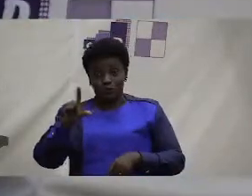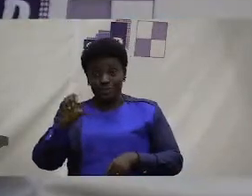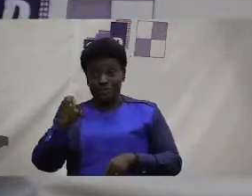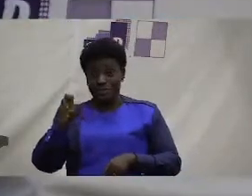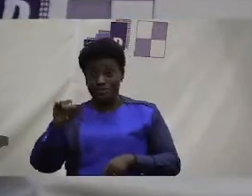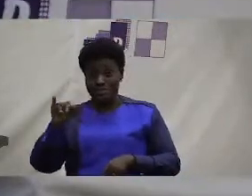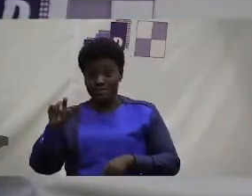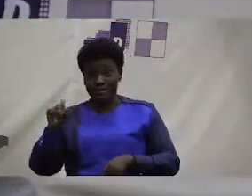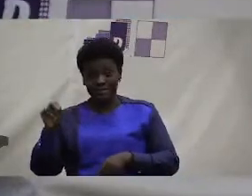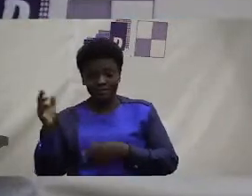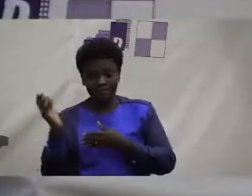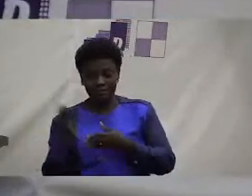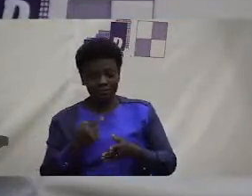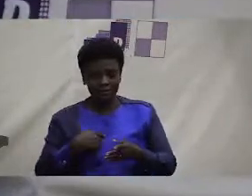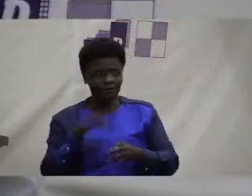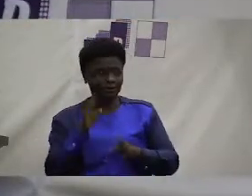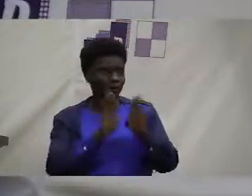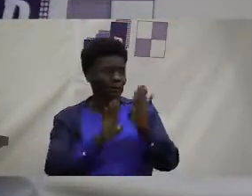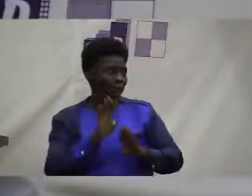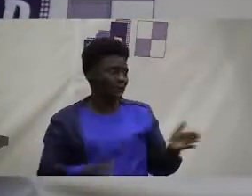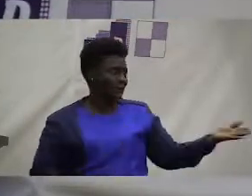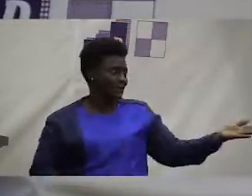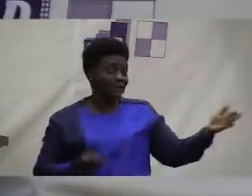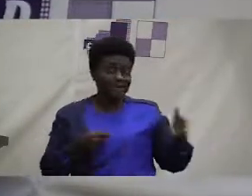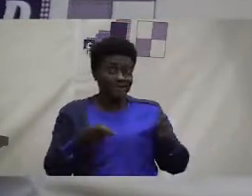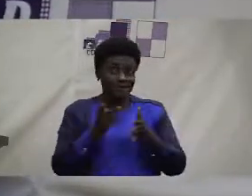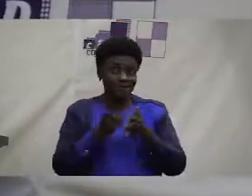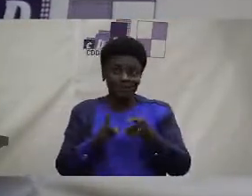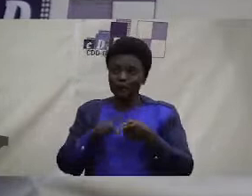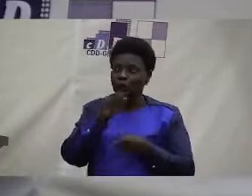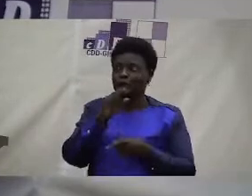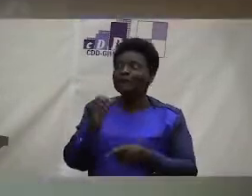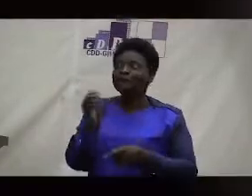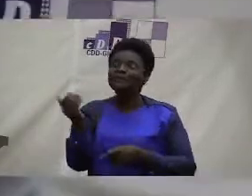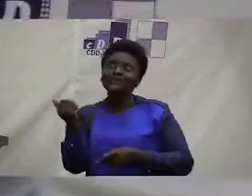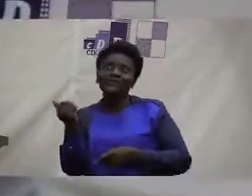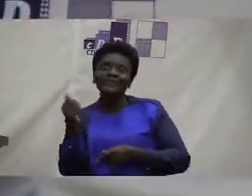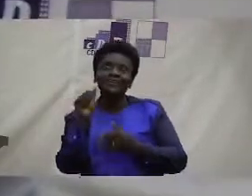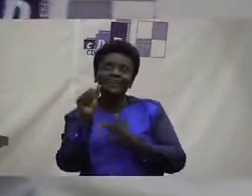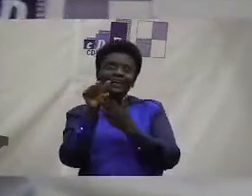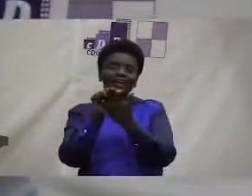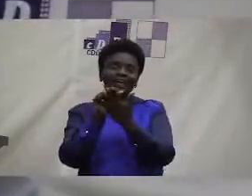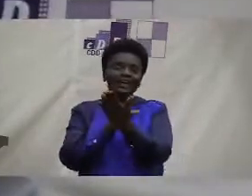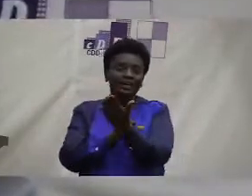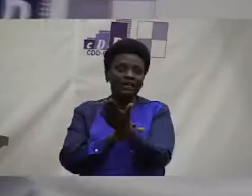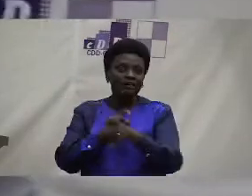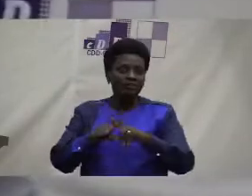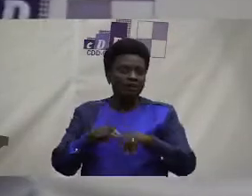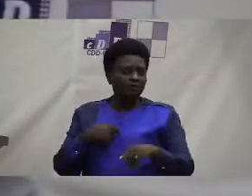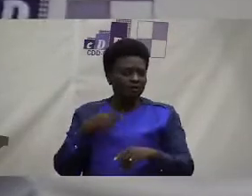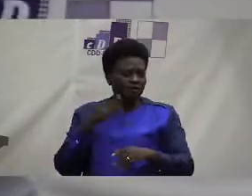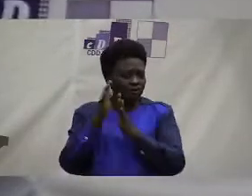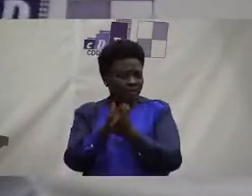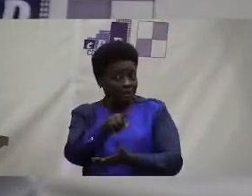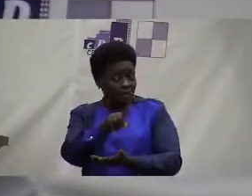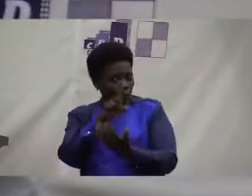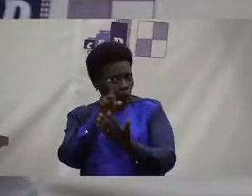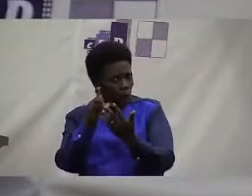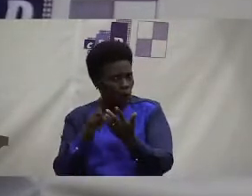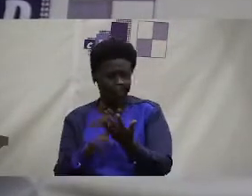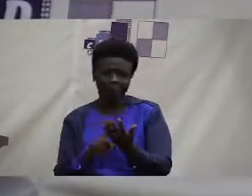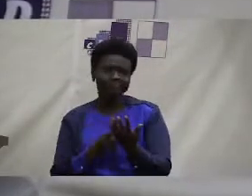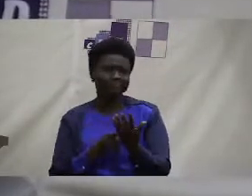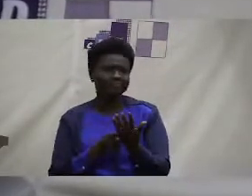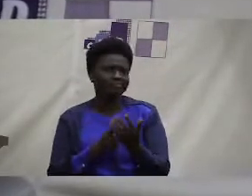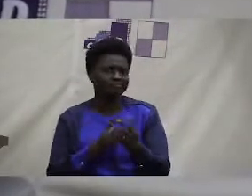the 2050 agenda. So you shouldn't be asking me some of these questions. But you have raised very critical points,